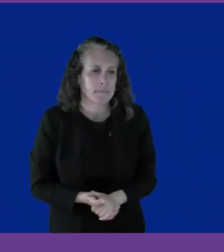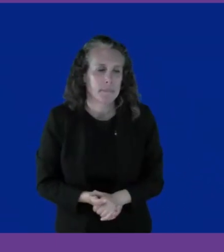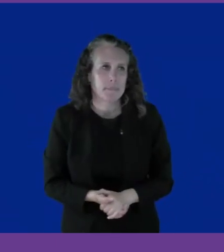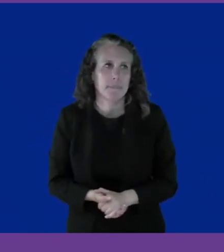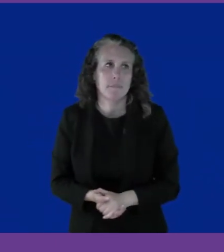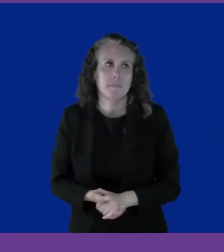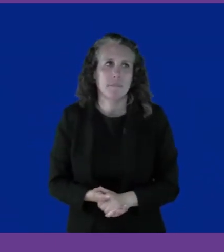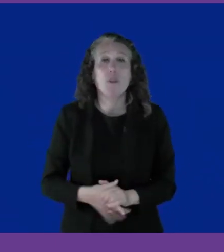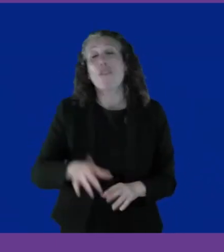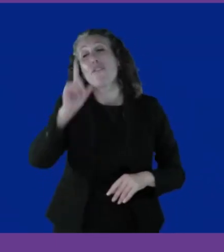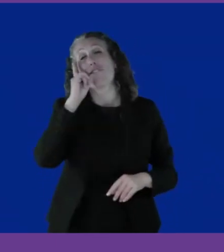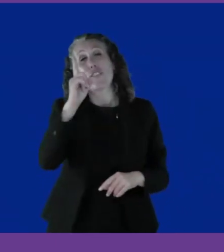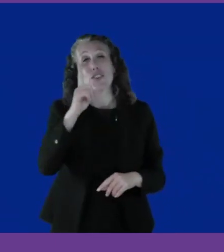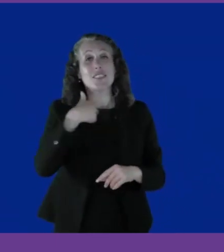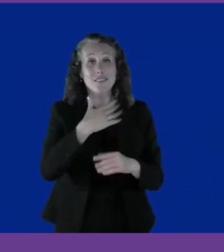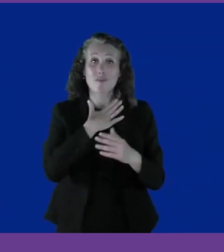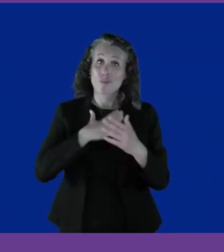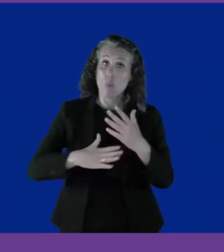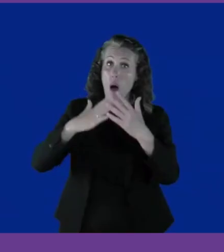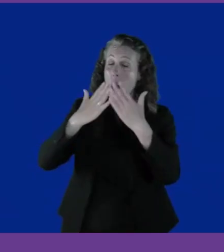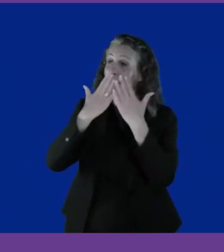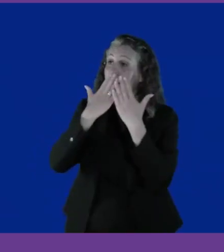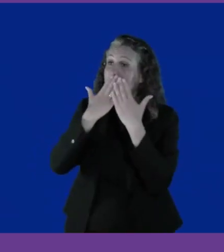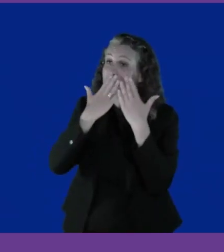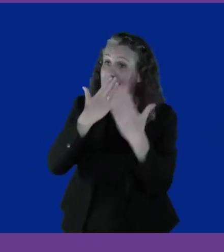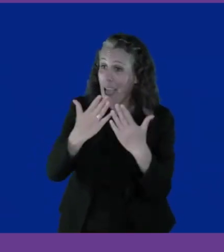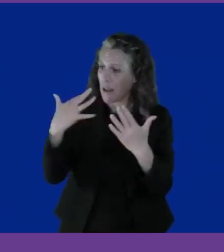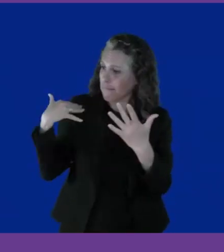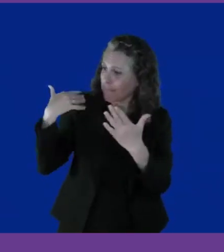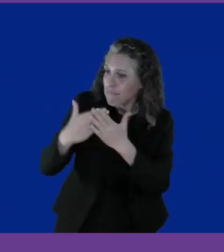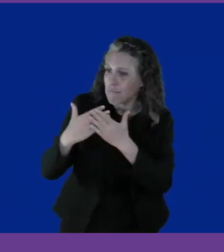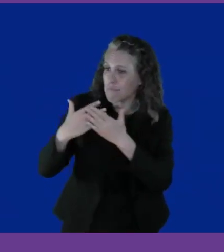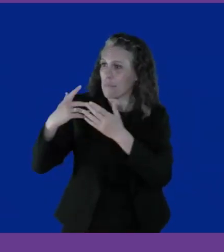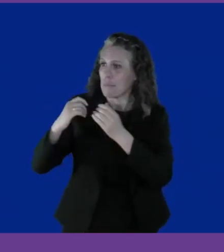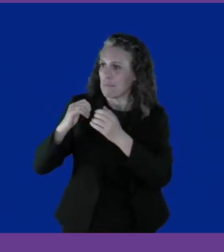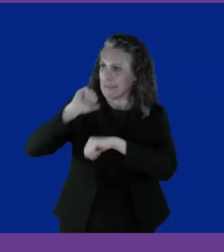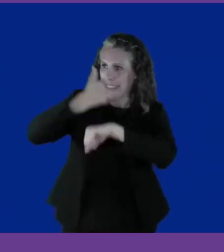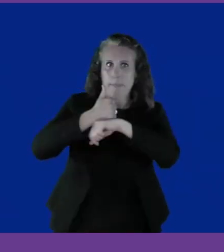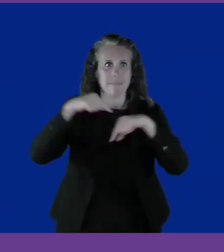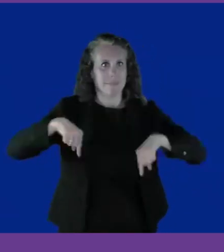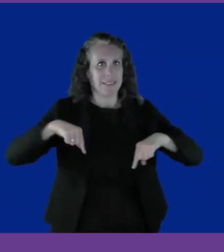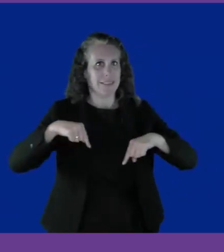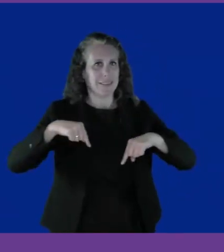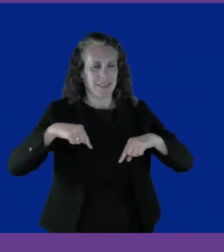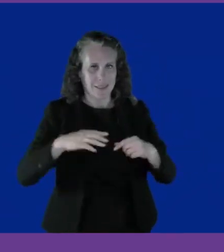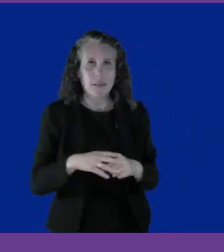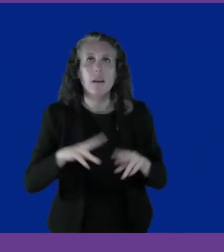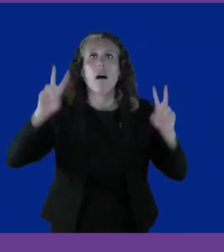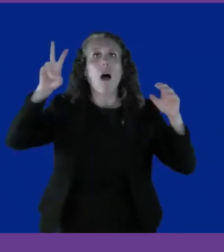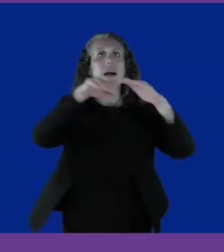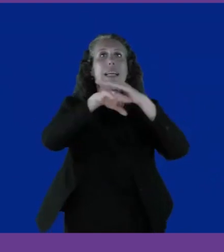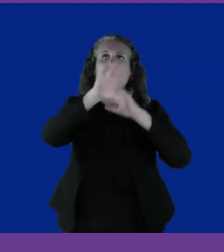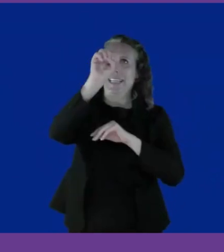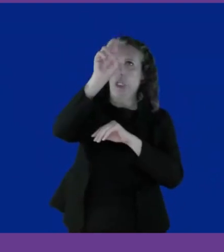thank you to those who've been partnering with us in putting the event together under the umbrella of